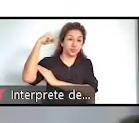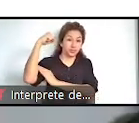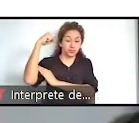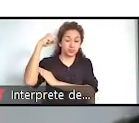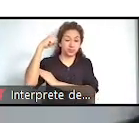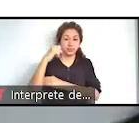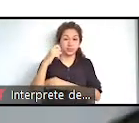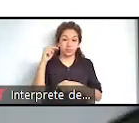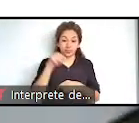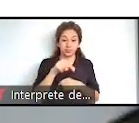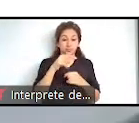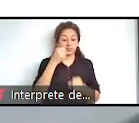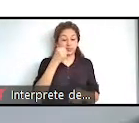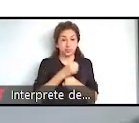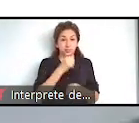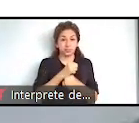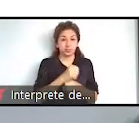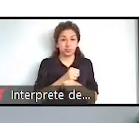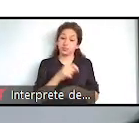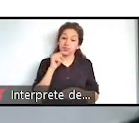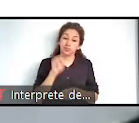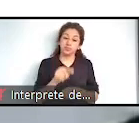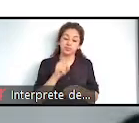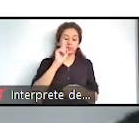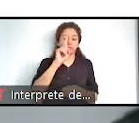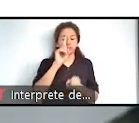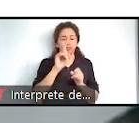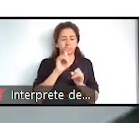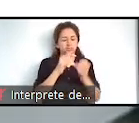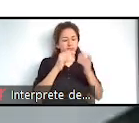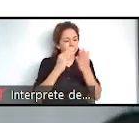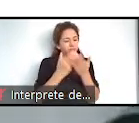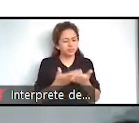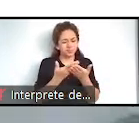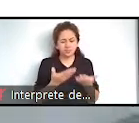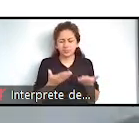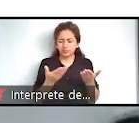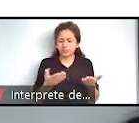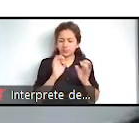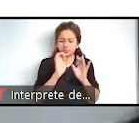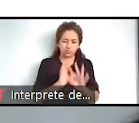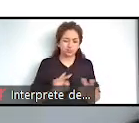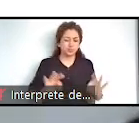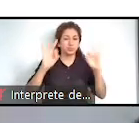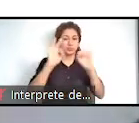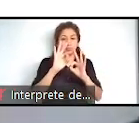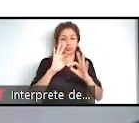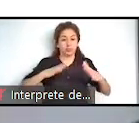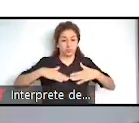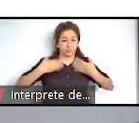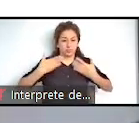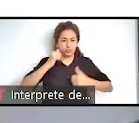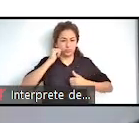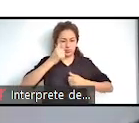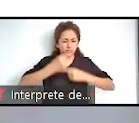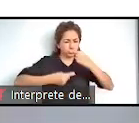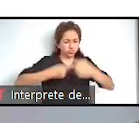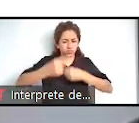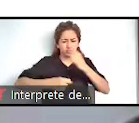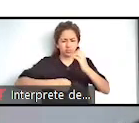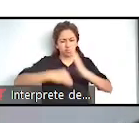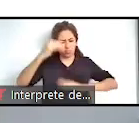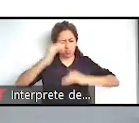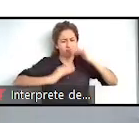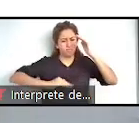right to have a job is a tool that we have to build daily a better